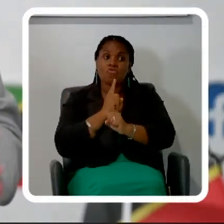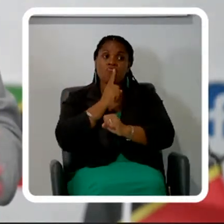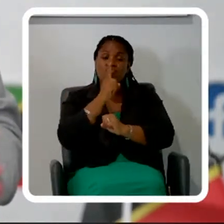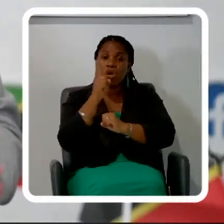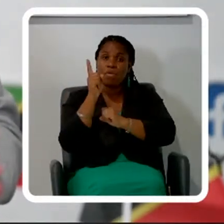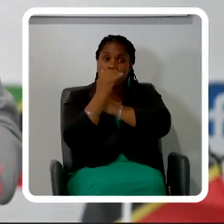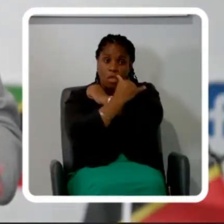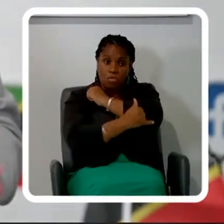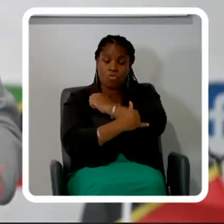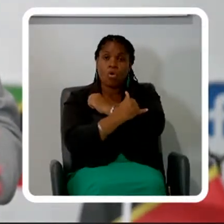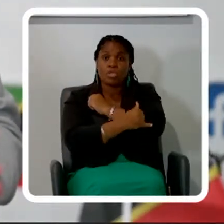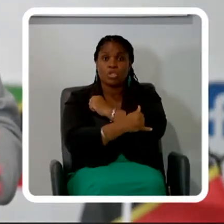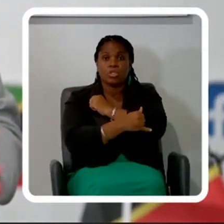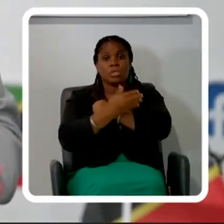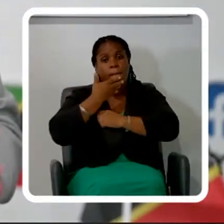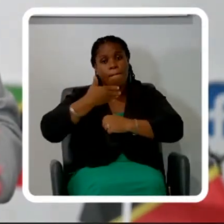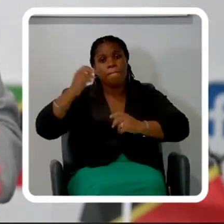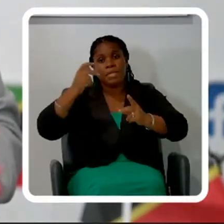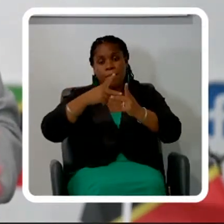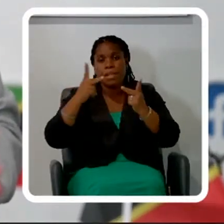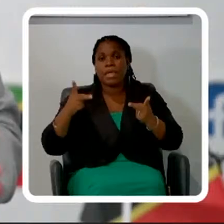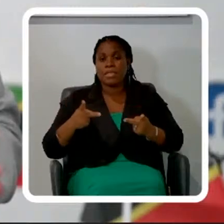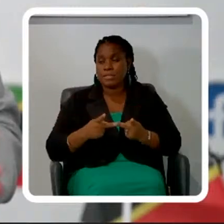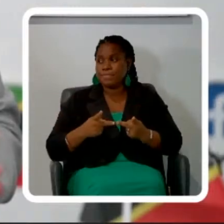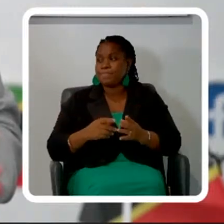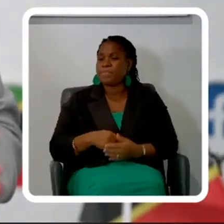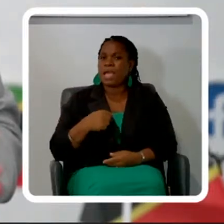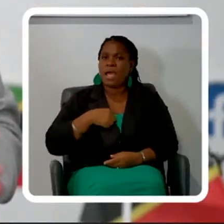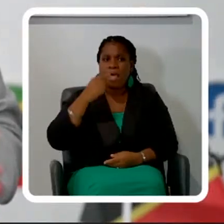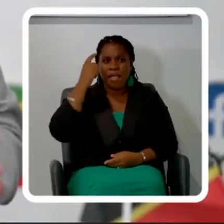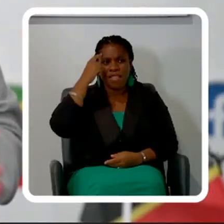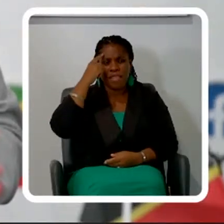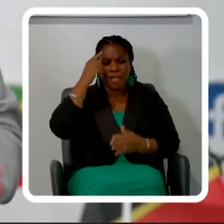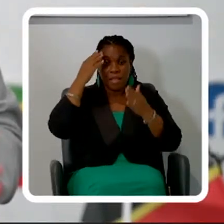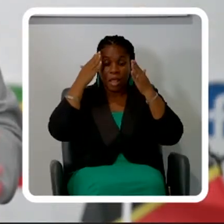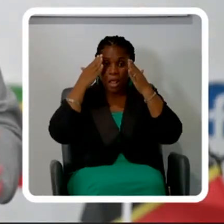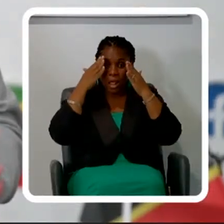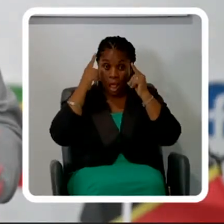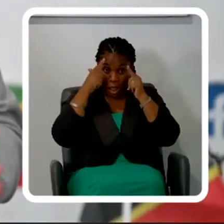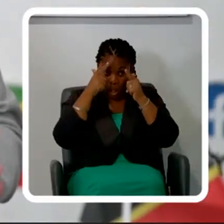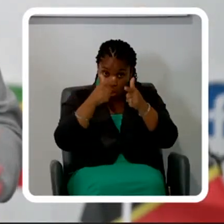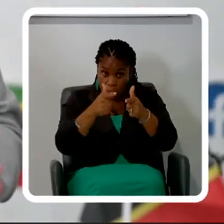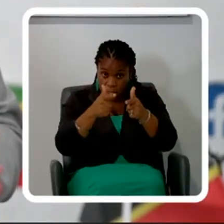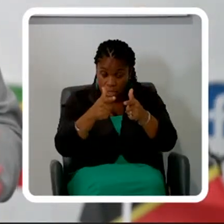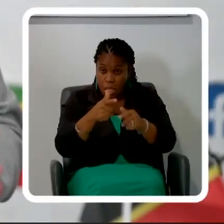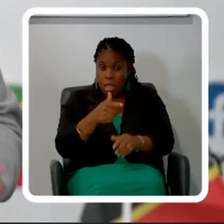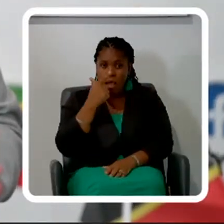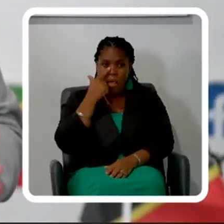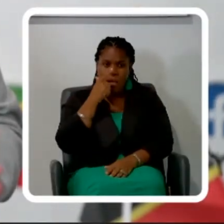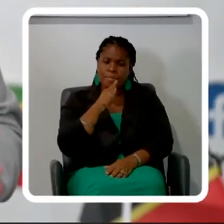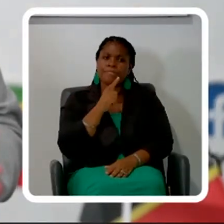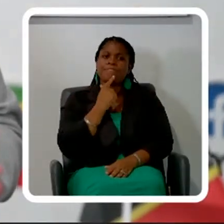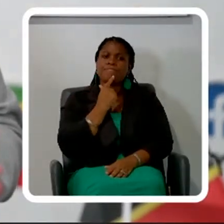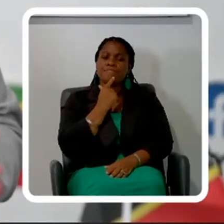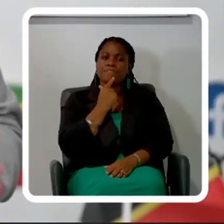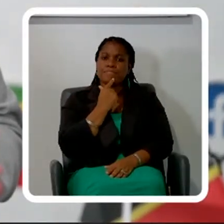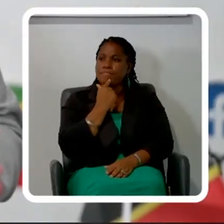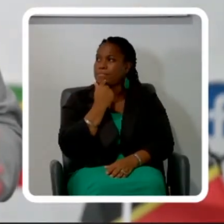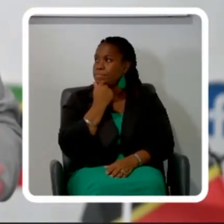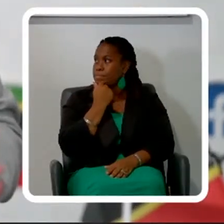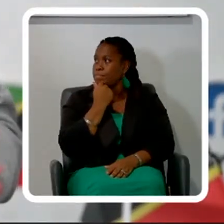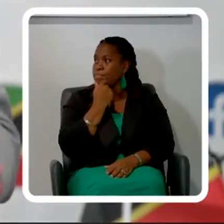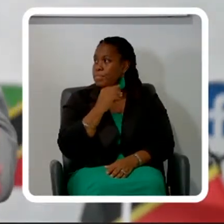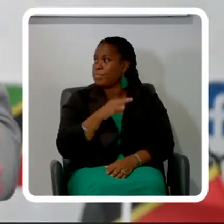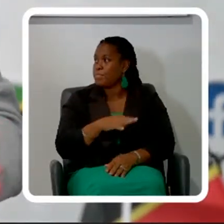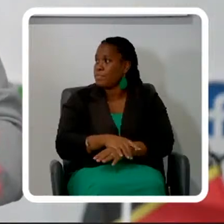other. Right. I think I look at it and I think I may have answered